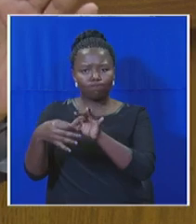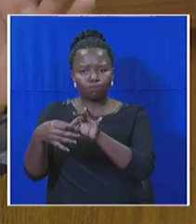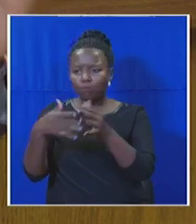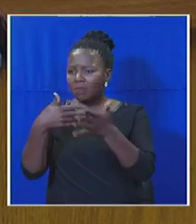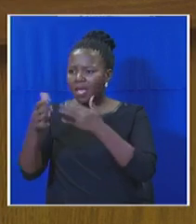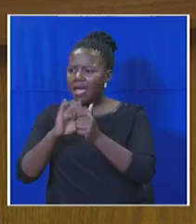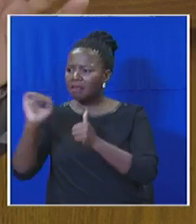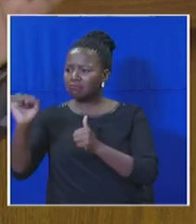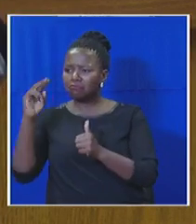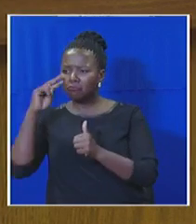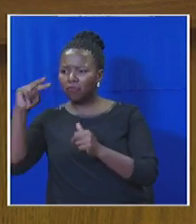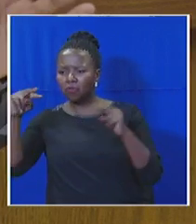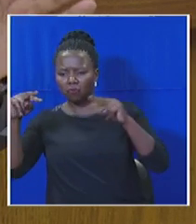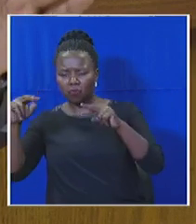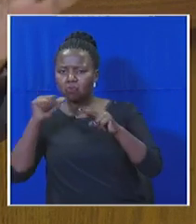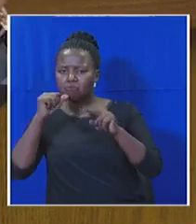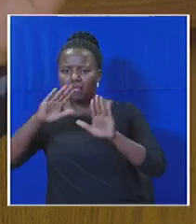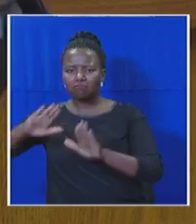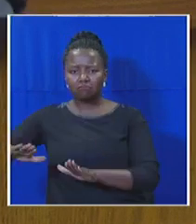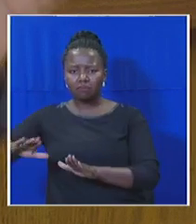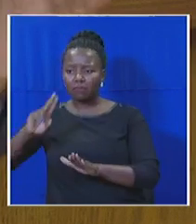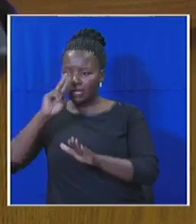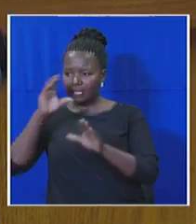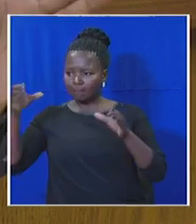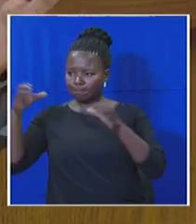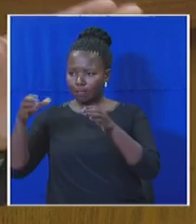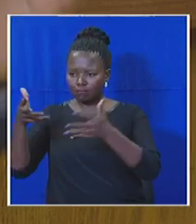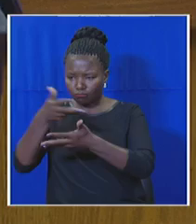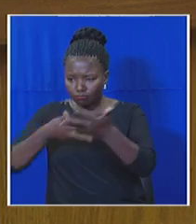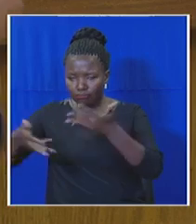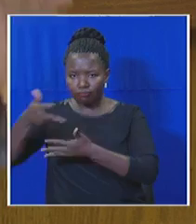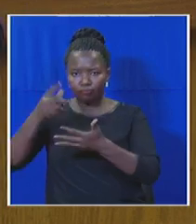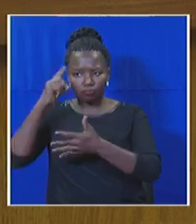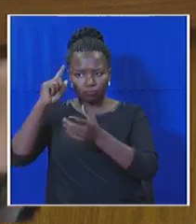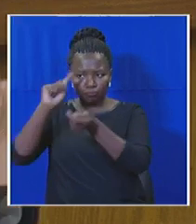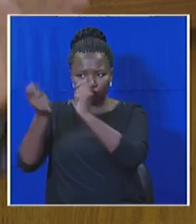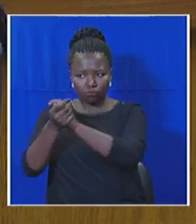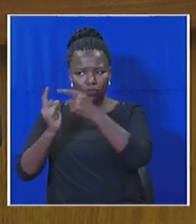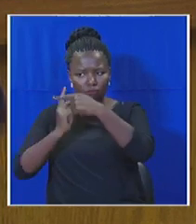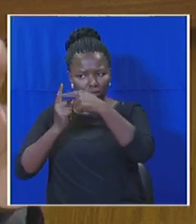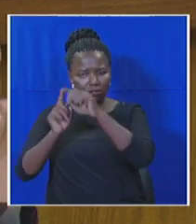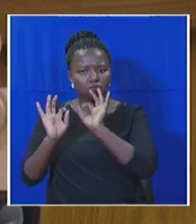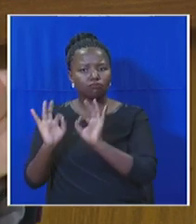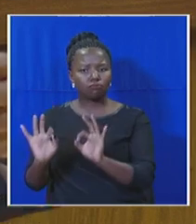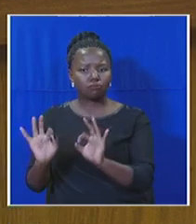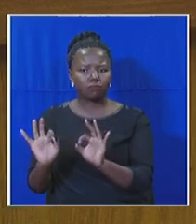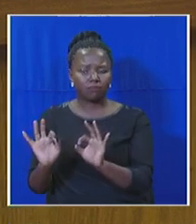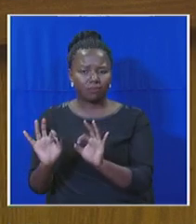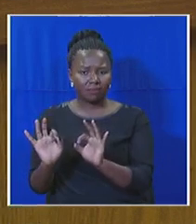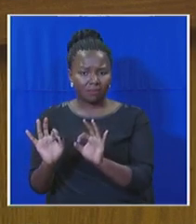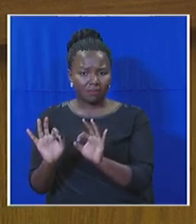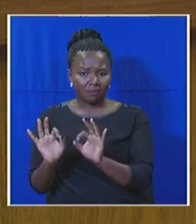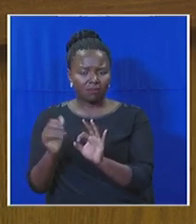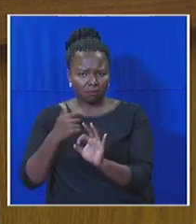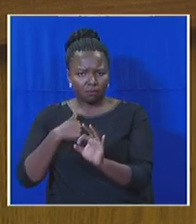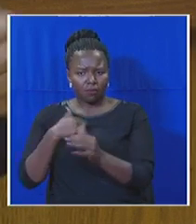have, to put logic that will influence them to the correct views and values. That is our